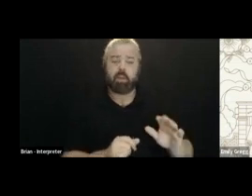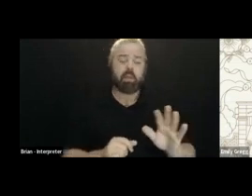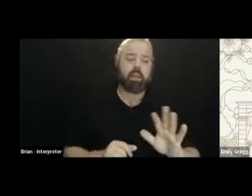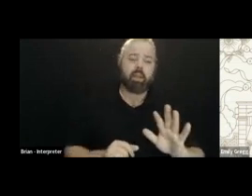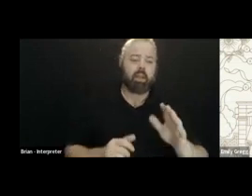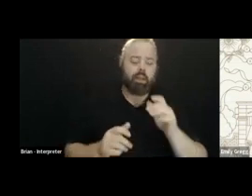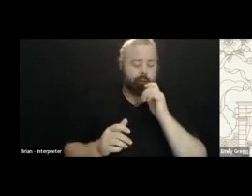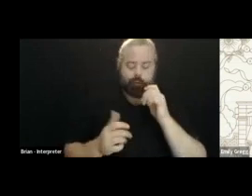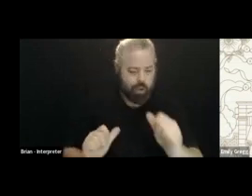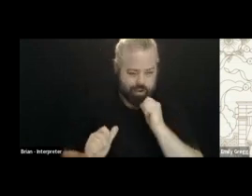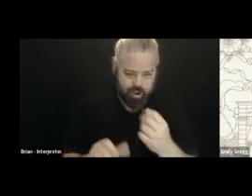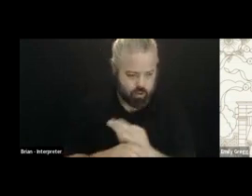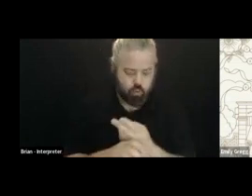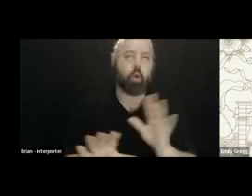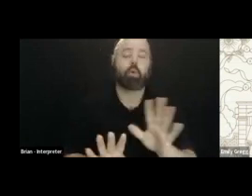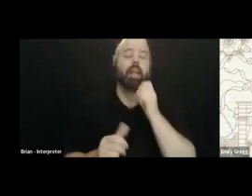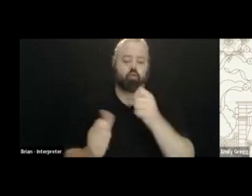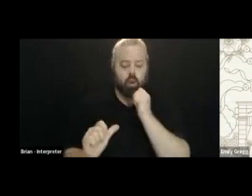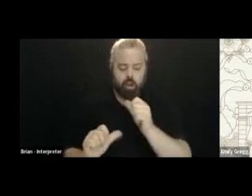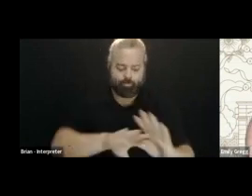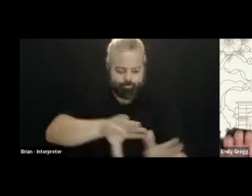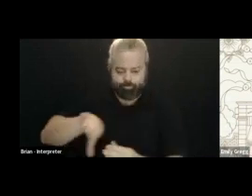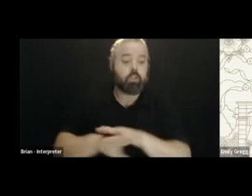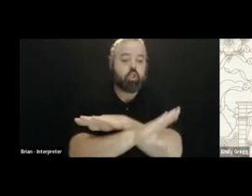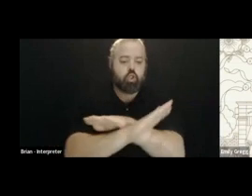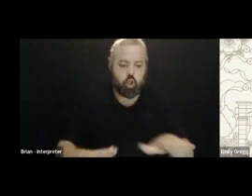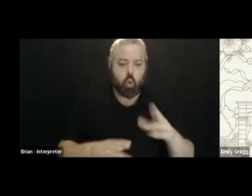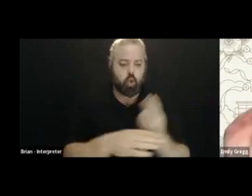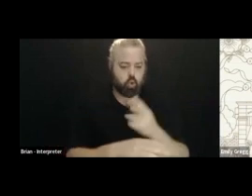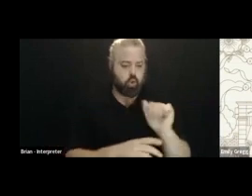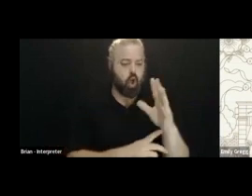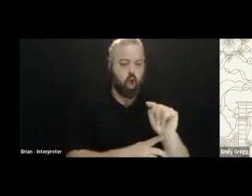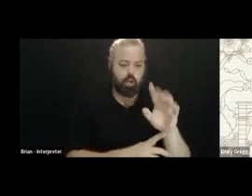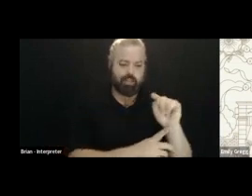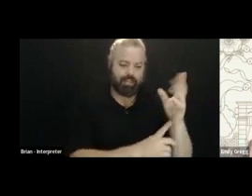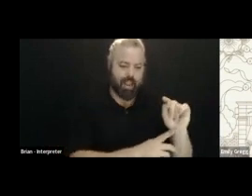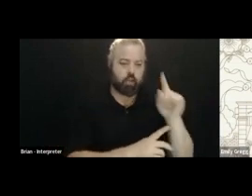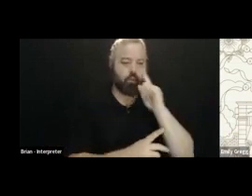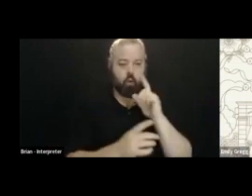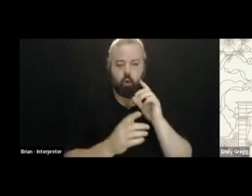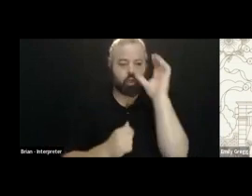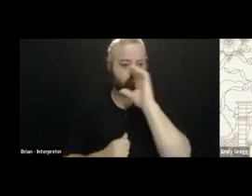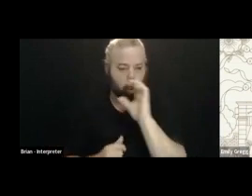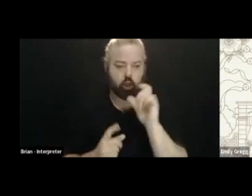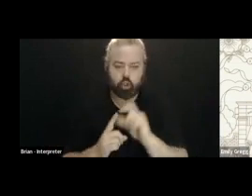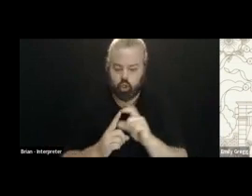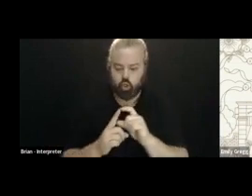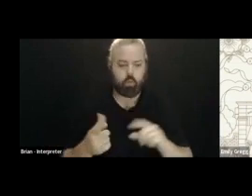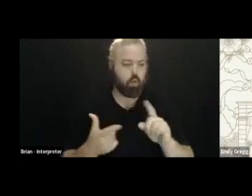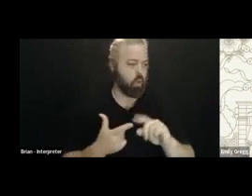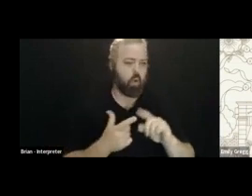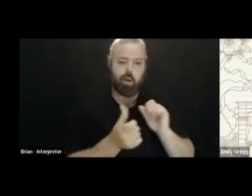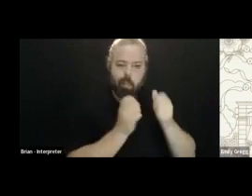use don't use alt text as a way to just insert search terms or competitor brands or